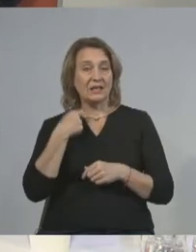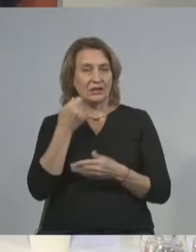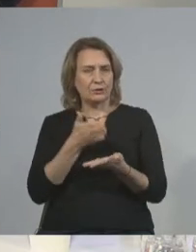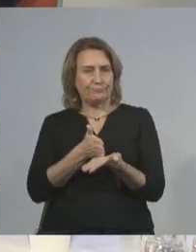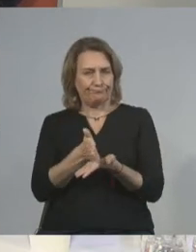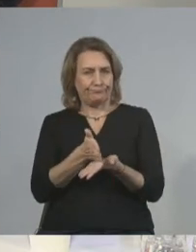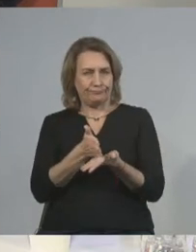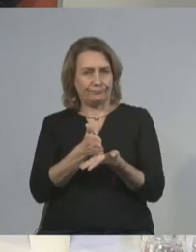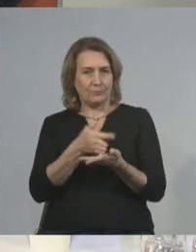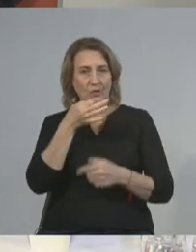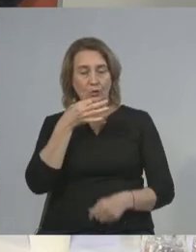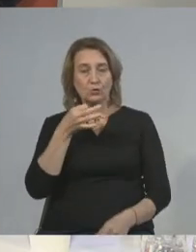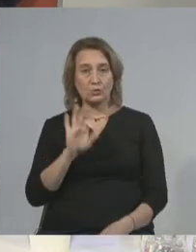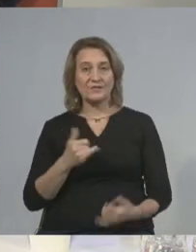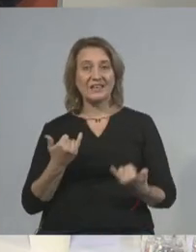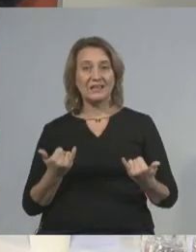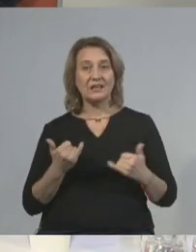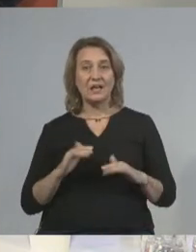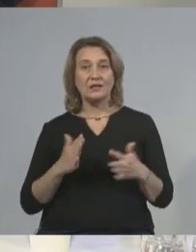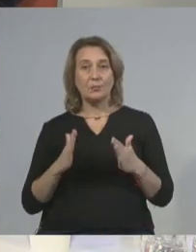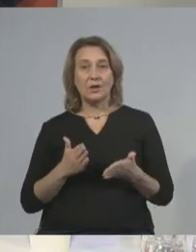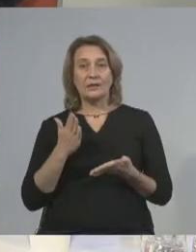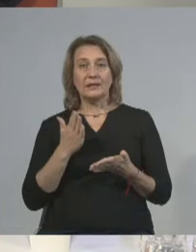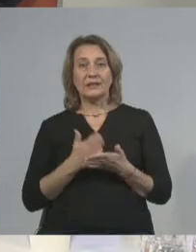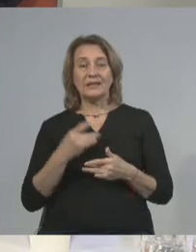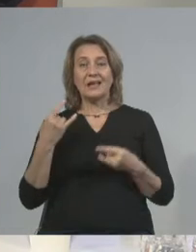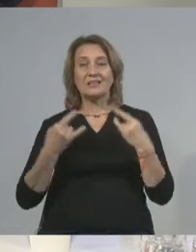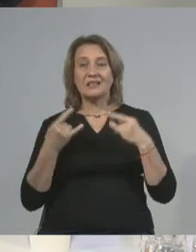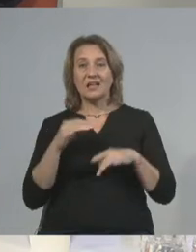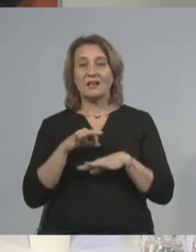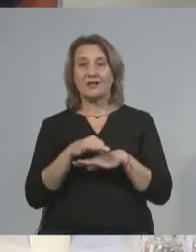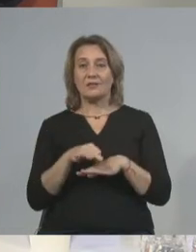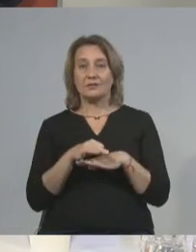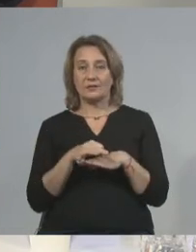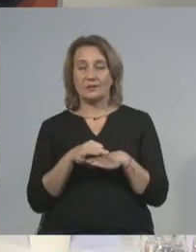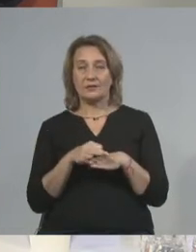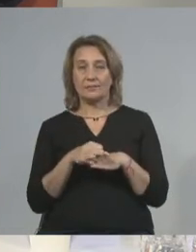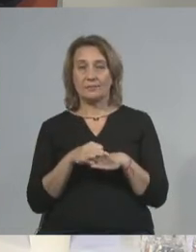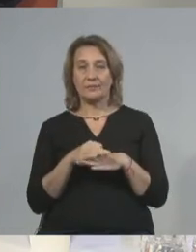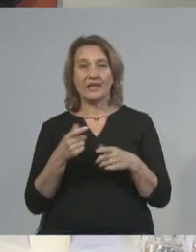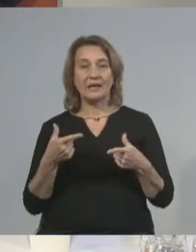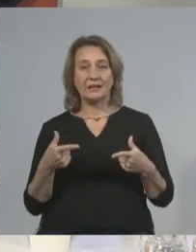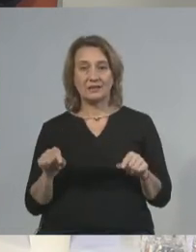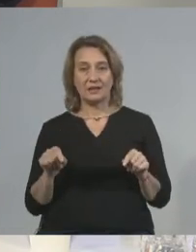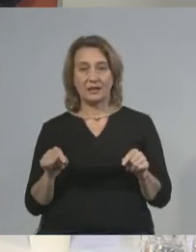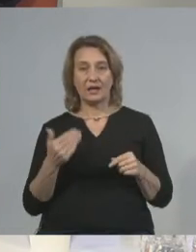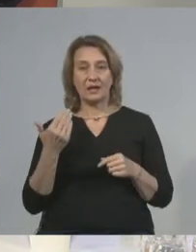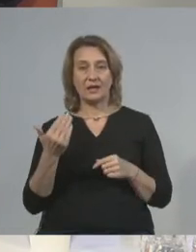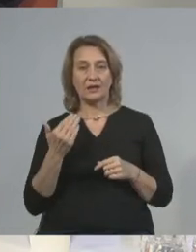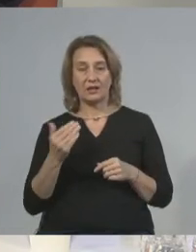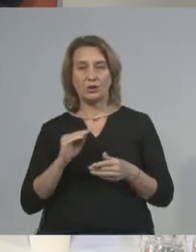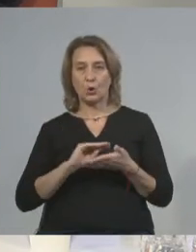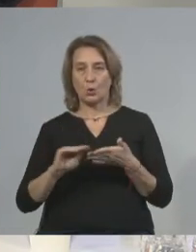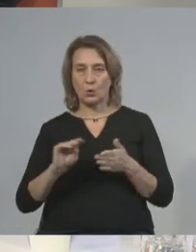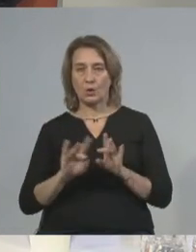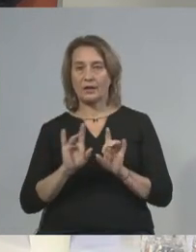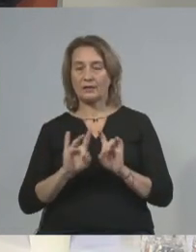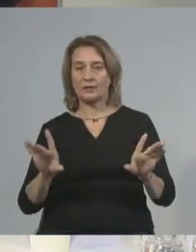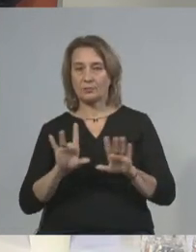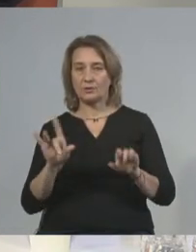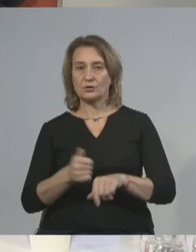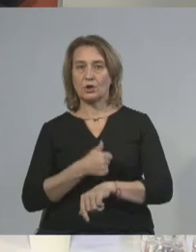communications and she has more than 10 years of experience right now marina is a tv anchor at al jazeera